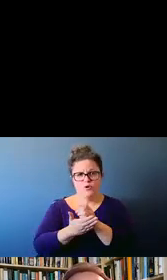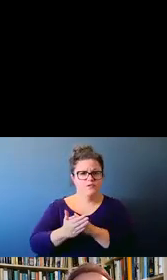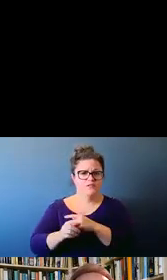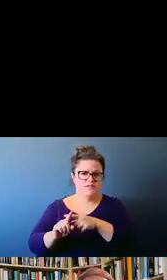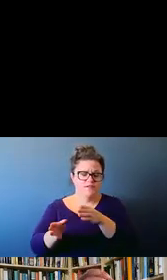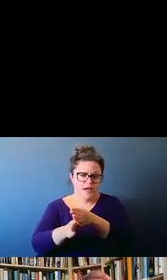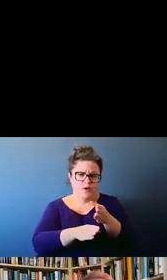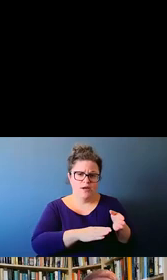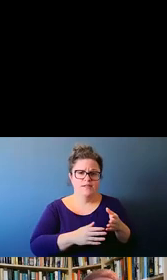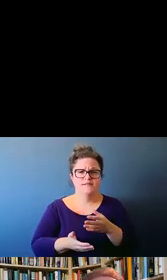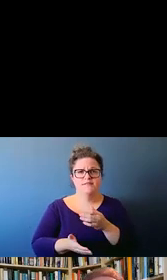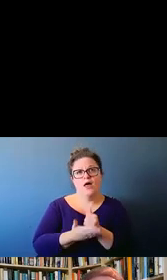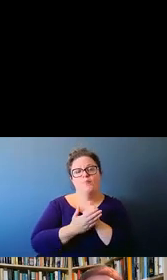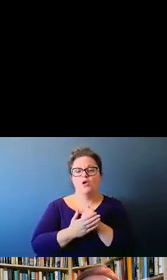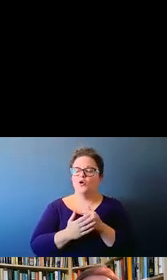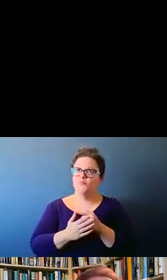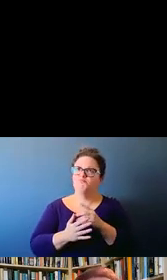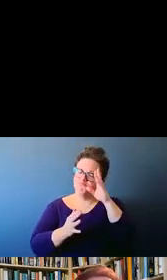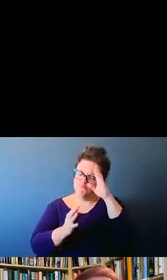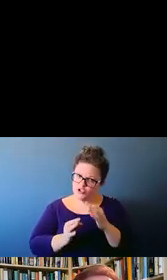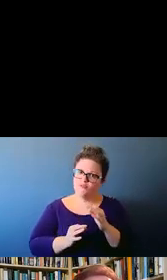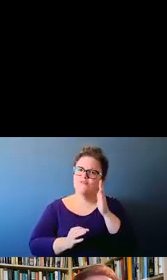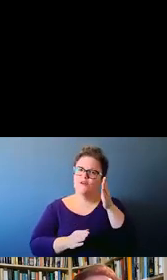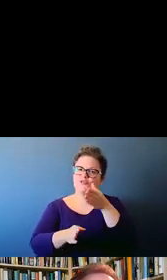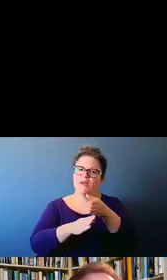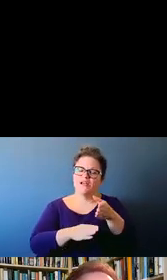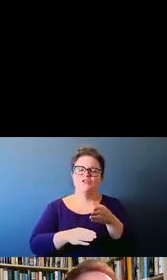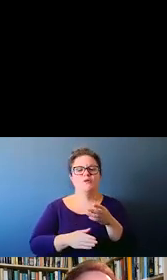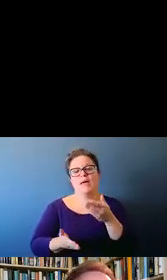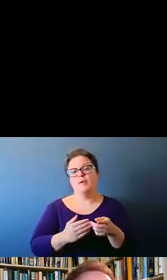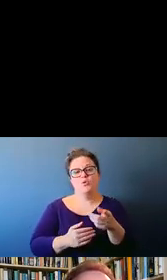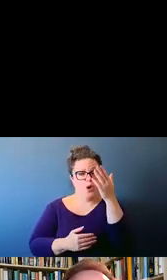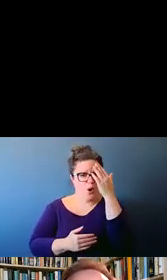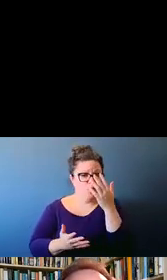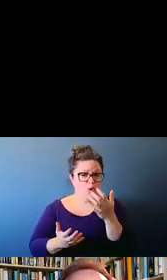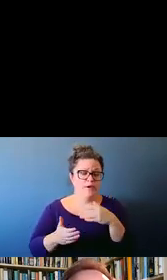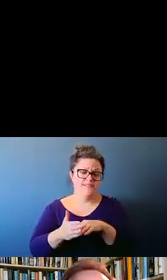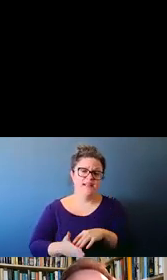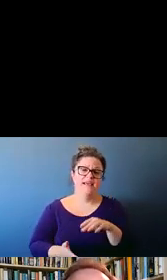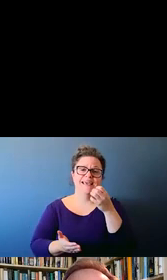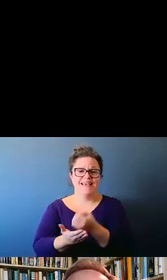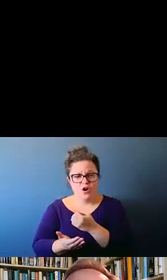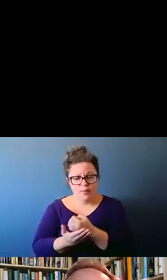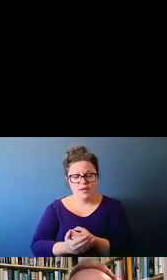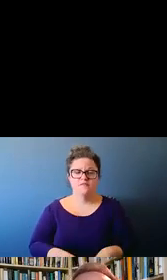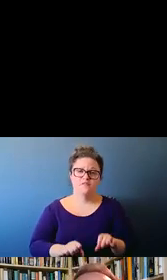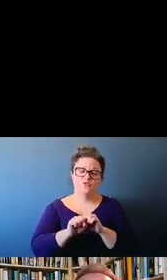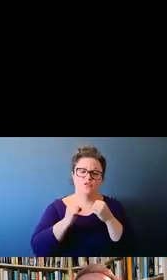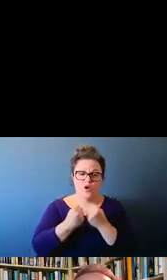you choose your future major. You might know that you want to study economics or sociology or English or